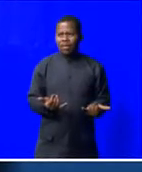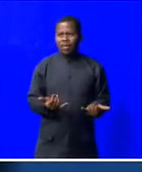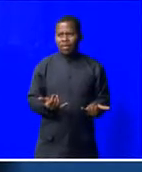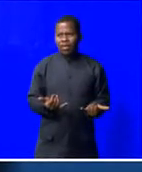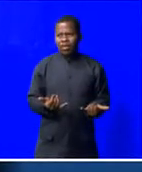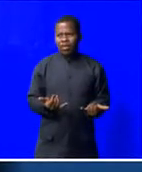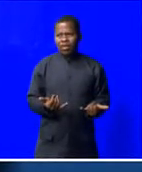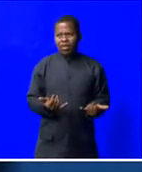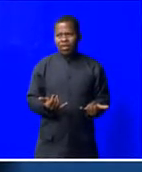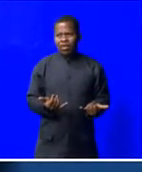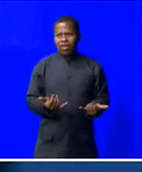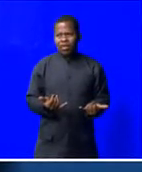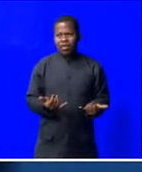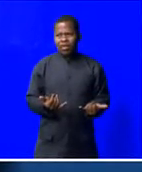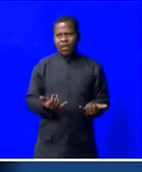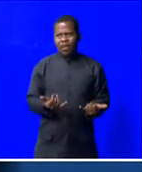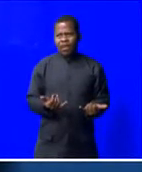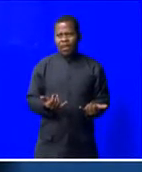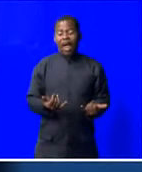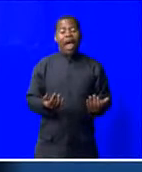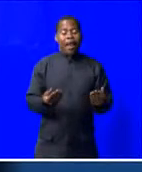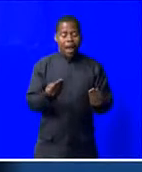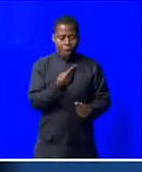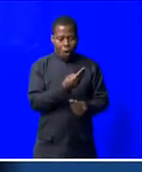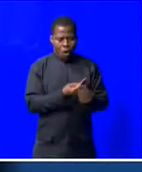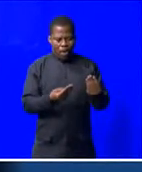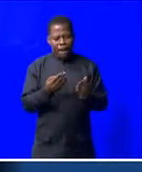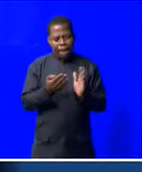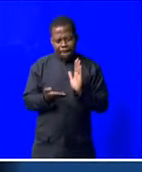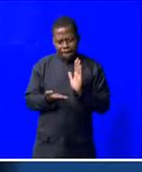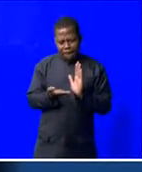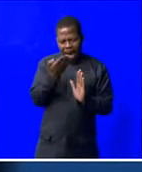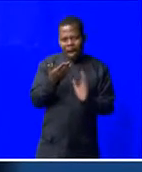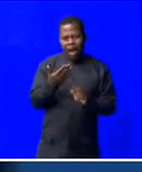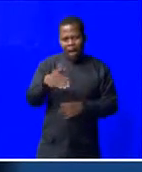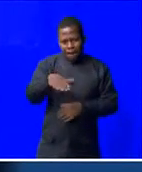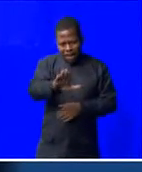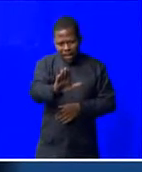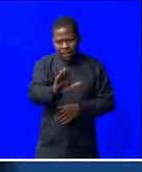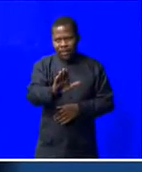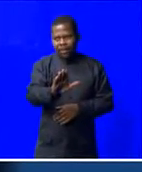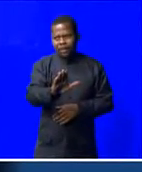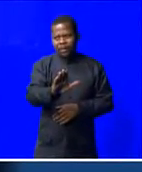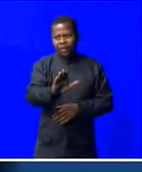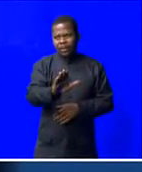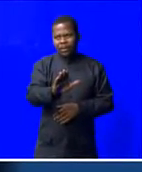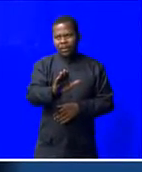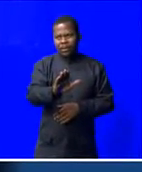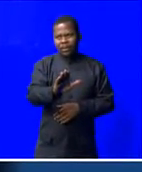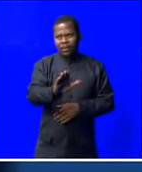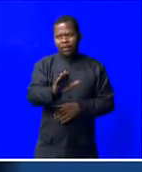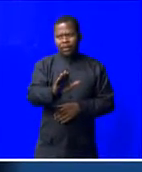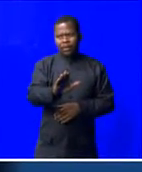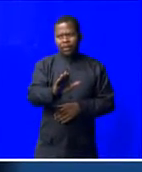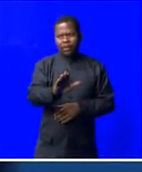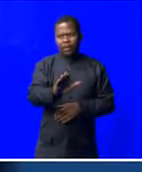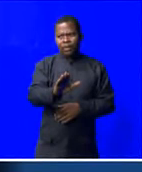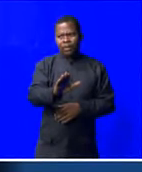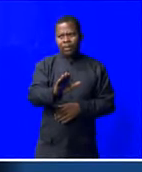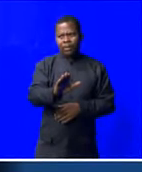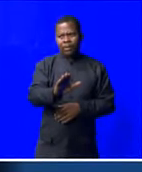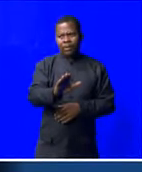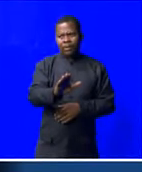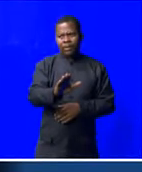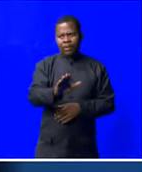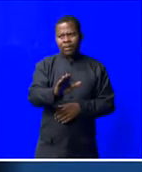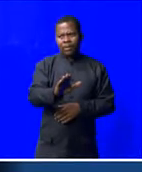kufanele simsebenzise kumnotho ikhombe ukuthi le system wetinkundla kukahle kakhulu. Kufanele simbuka kahle